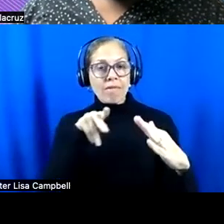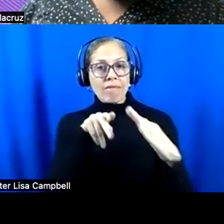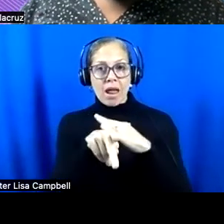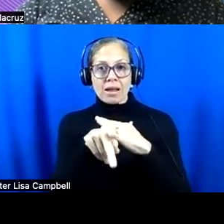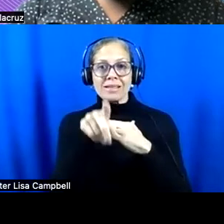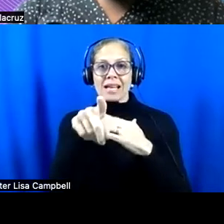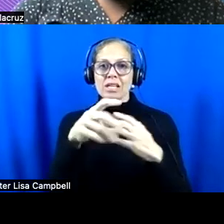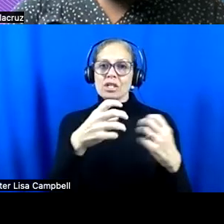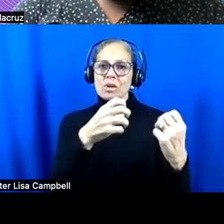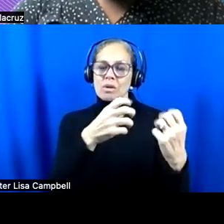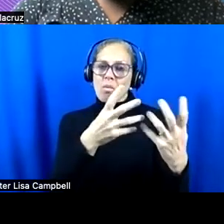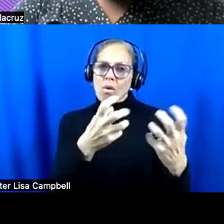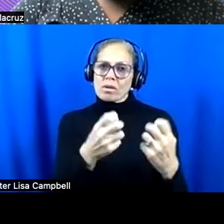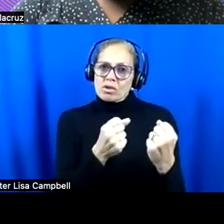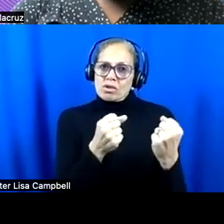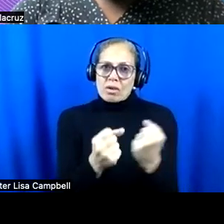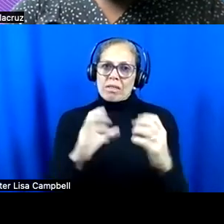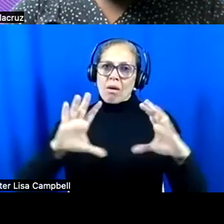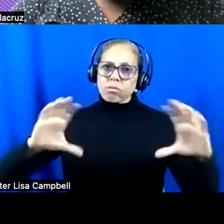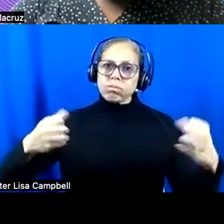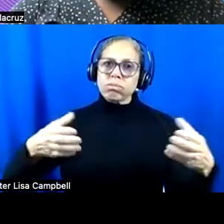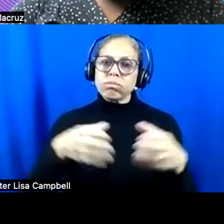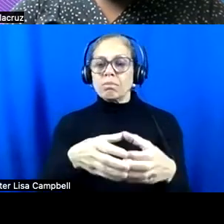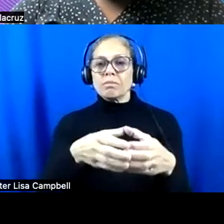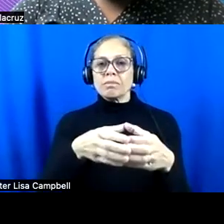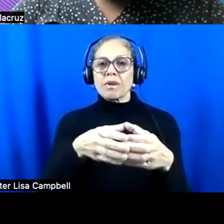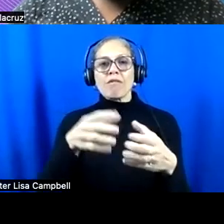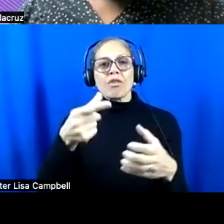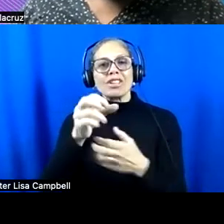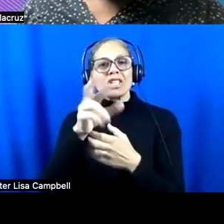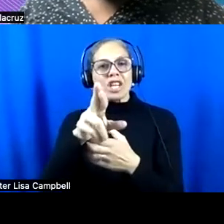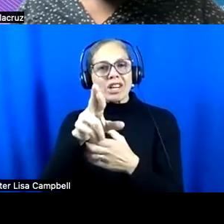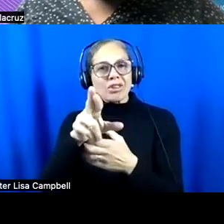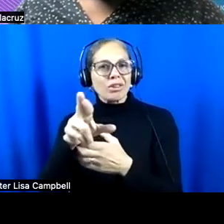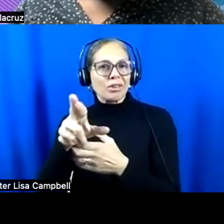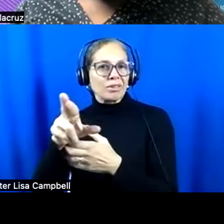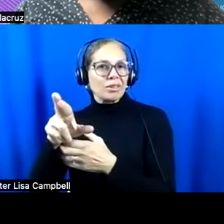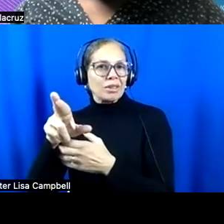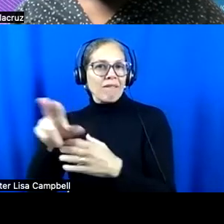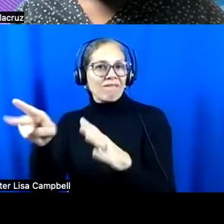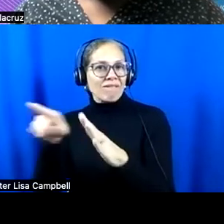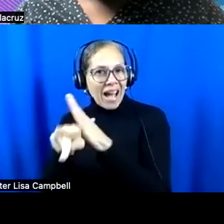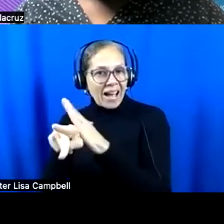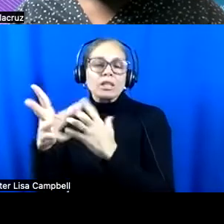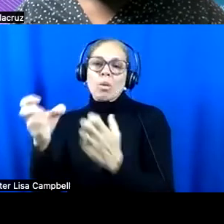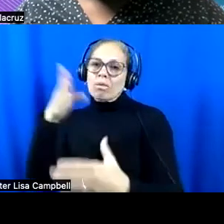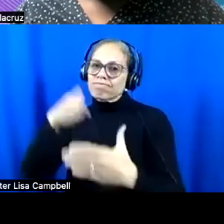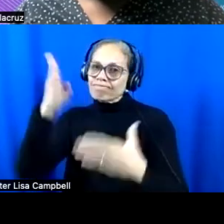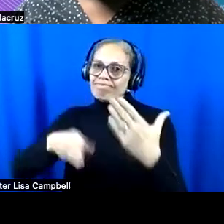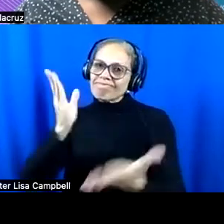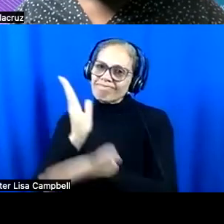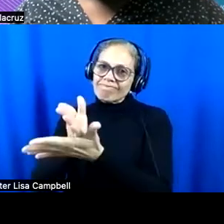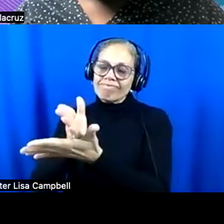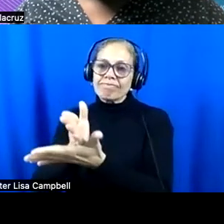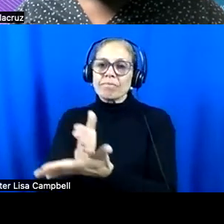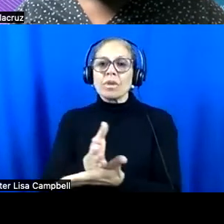the collective capacity to end gender-based violence in the United States. You can find Smith on Twitter